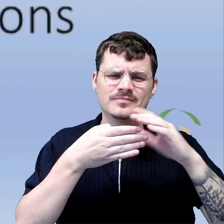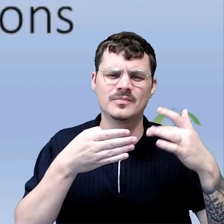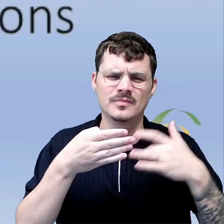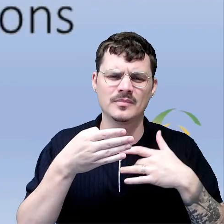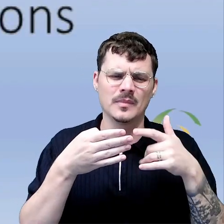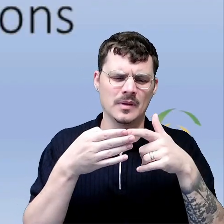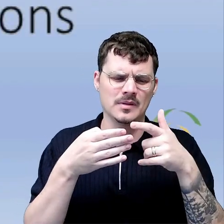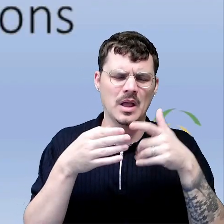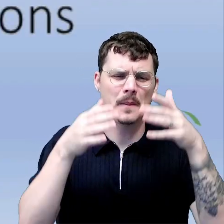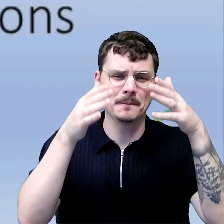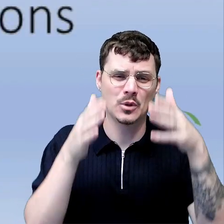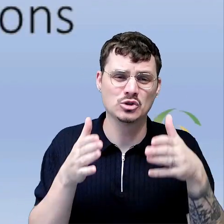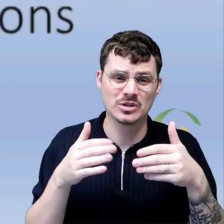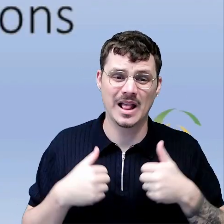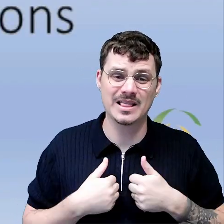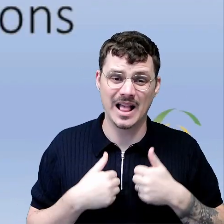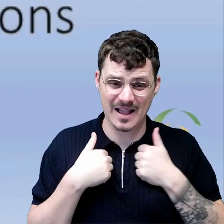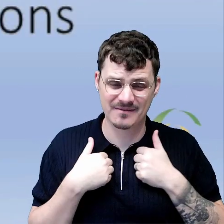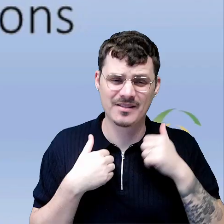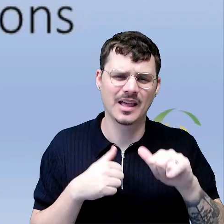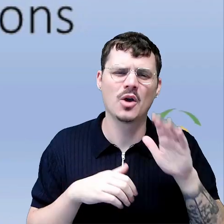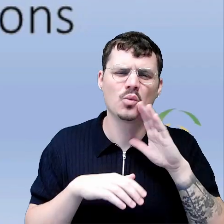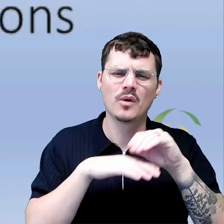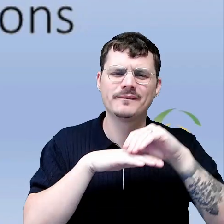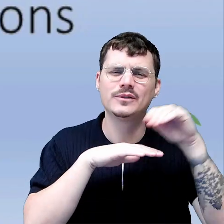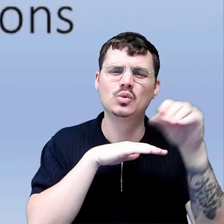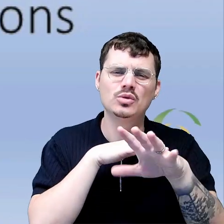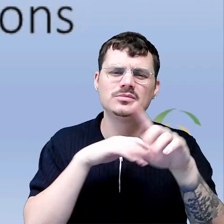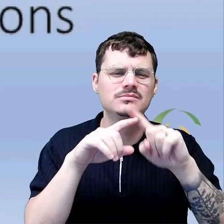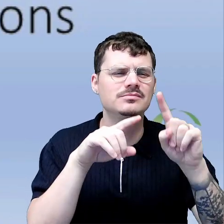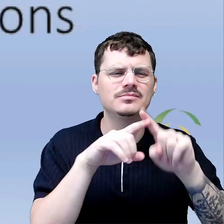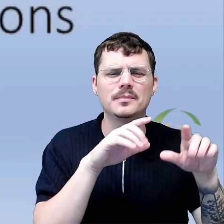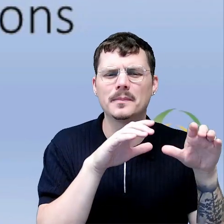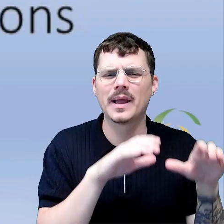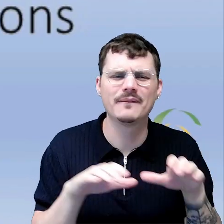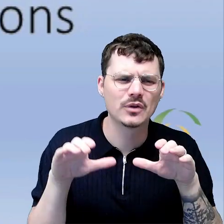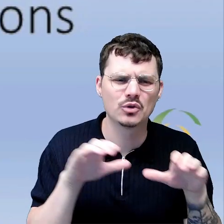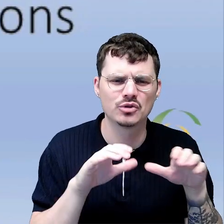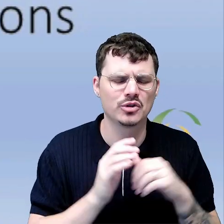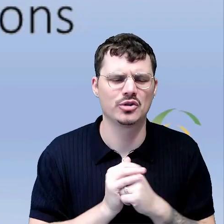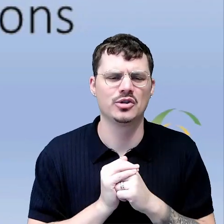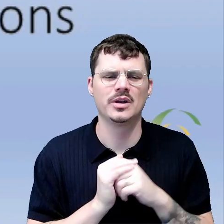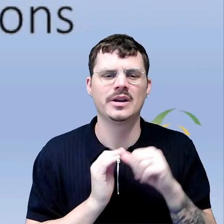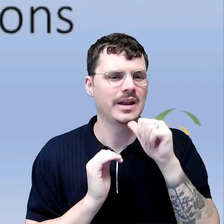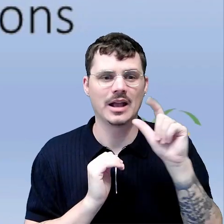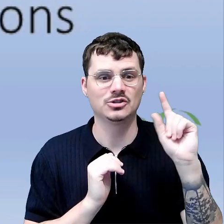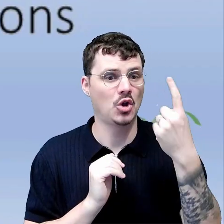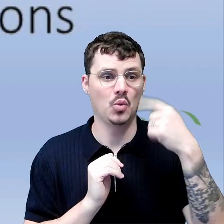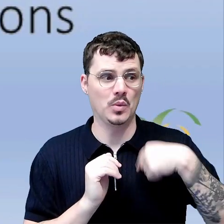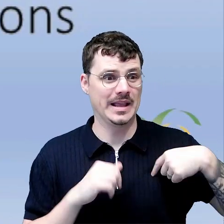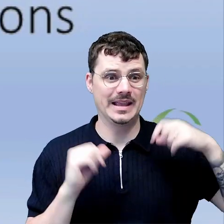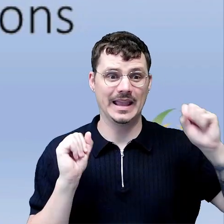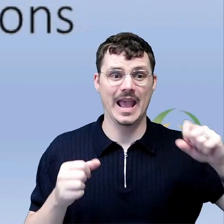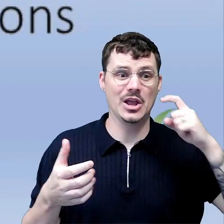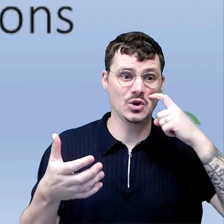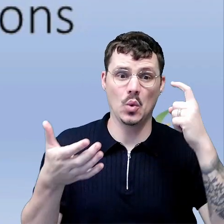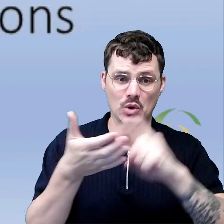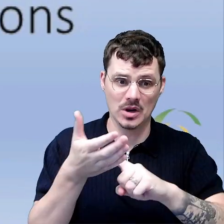aspects of a person's life that influence all kinds of behavior, not just the ones that get